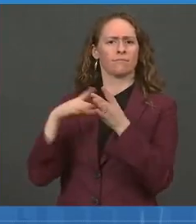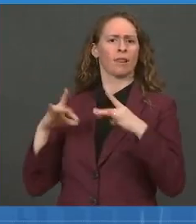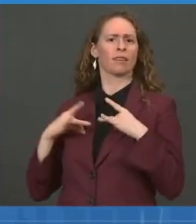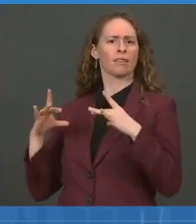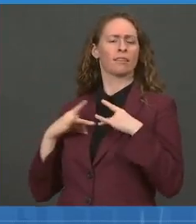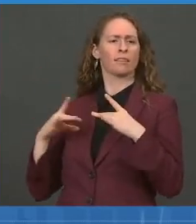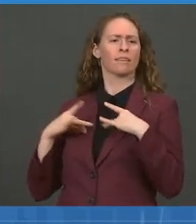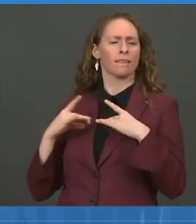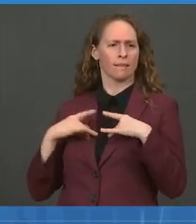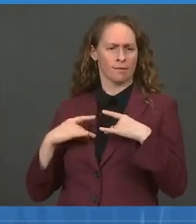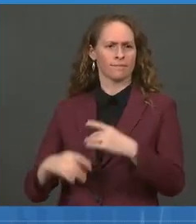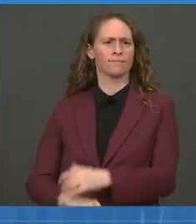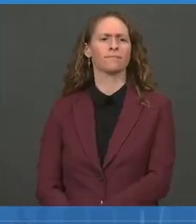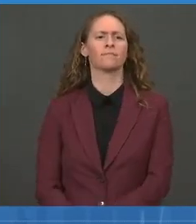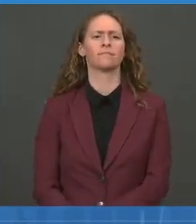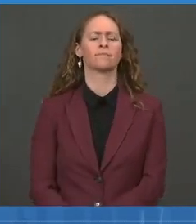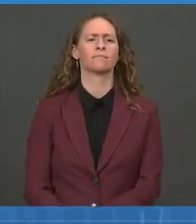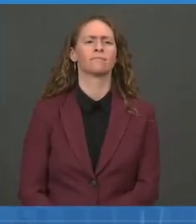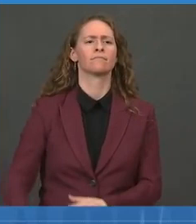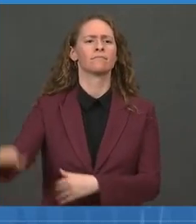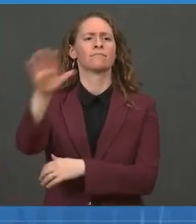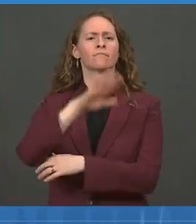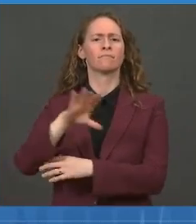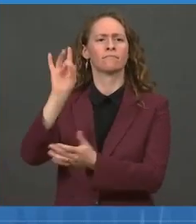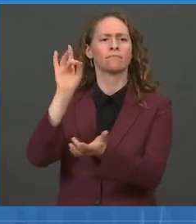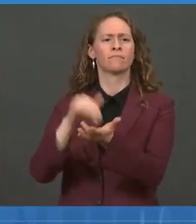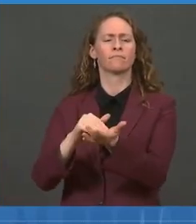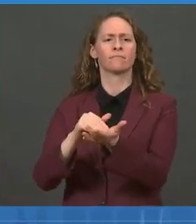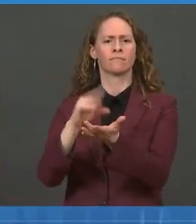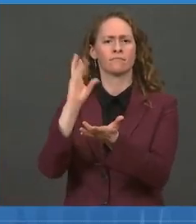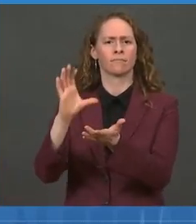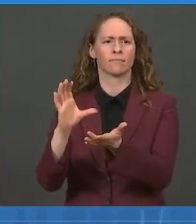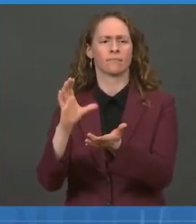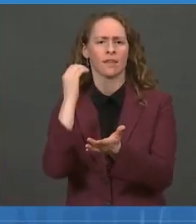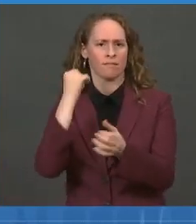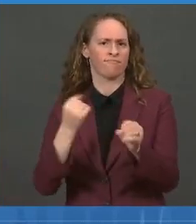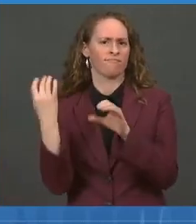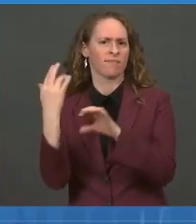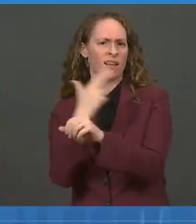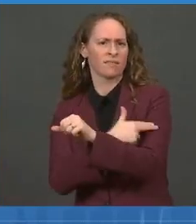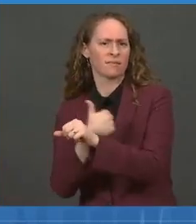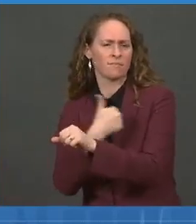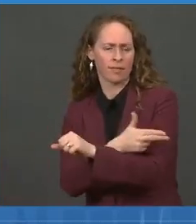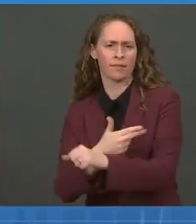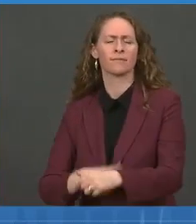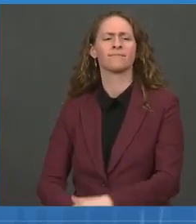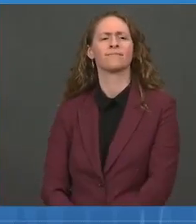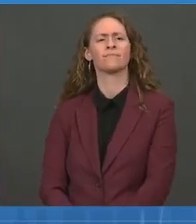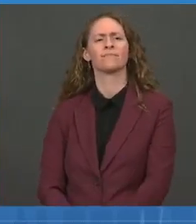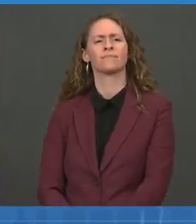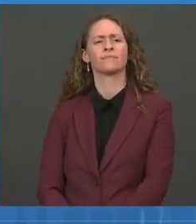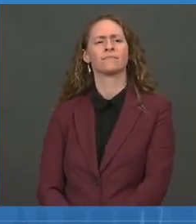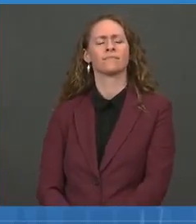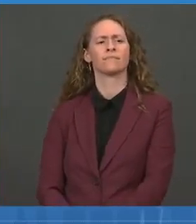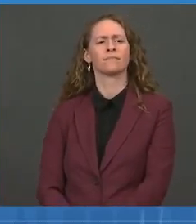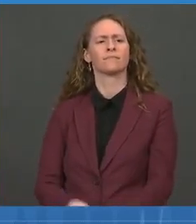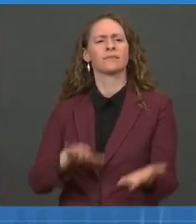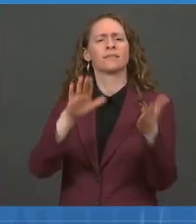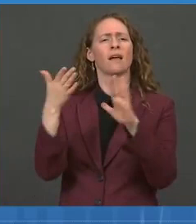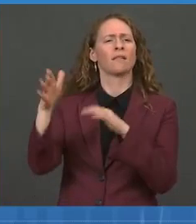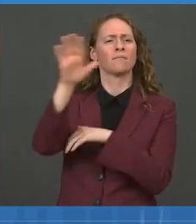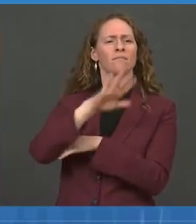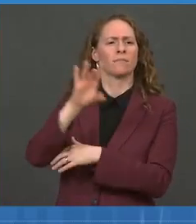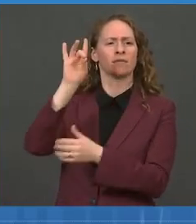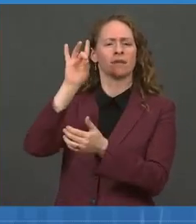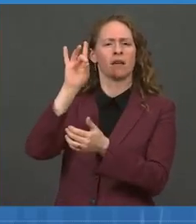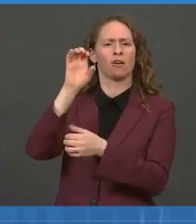per day. And the 7-day average of daily deaths is at about 860 per day. I'm going to focus my comments today on